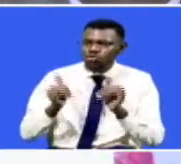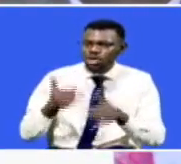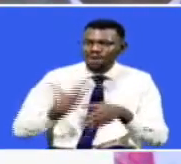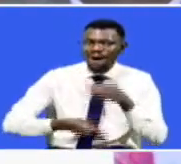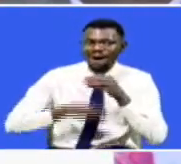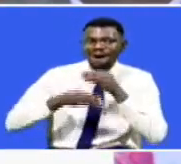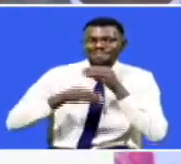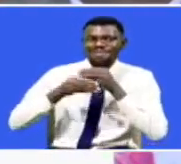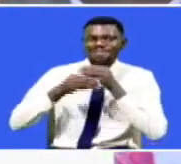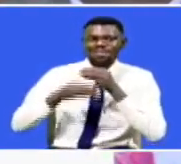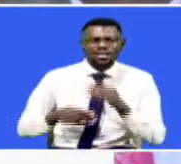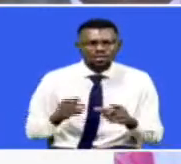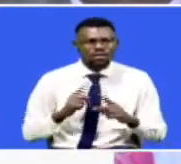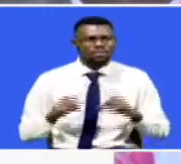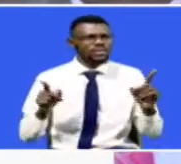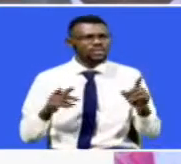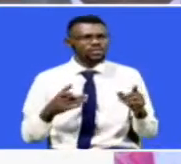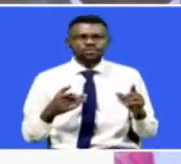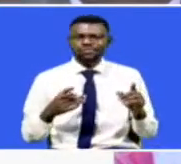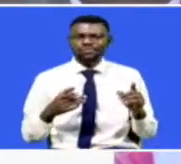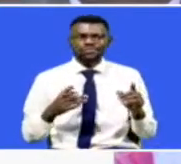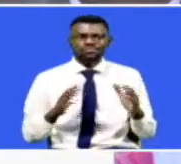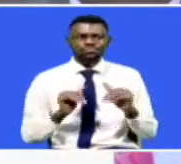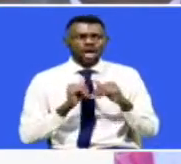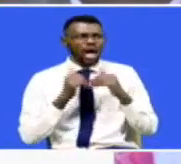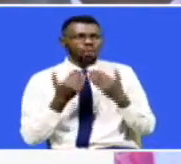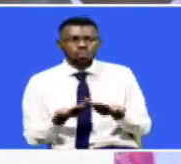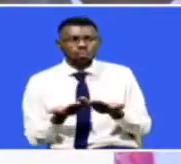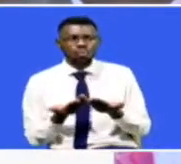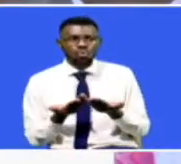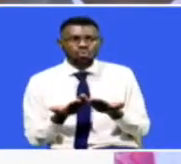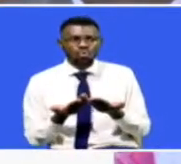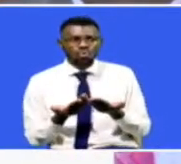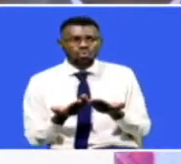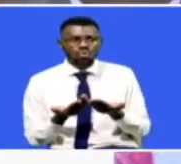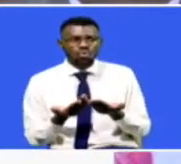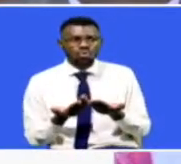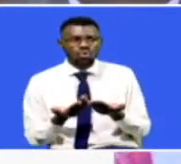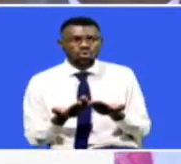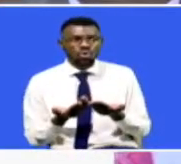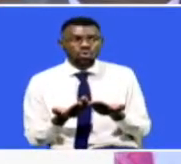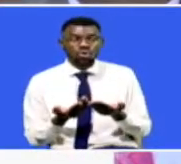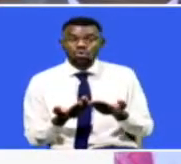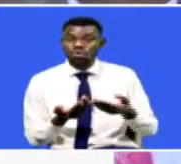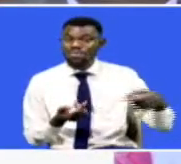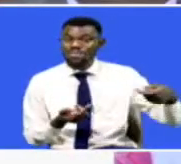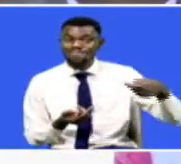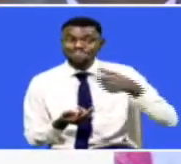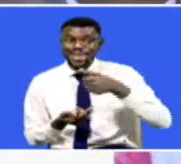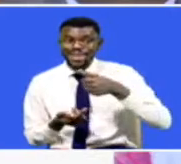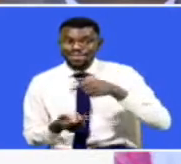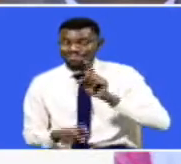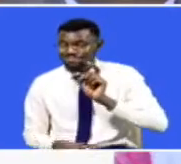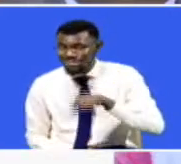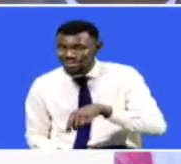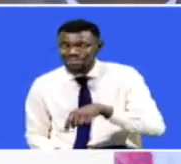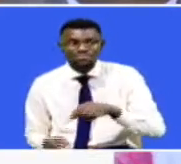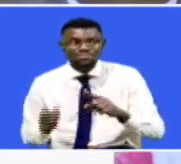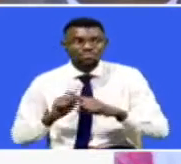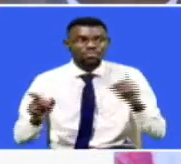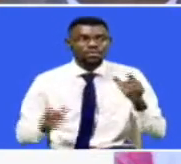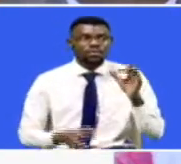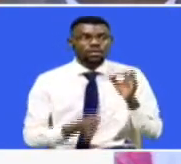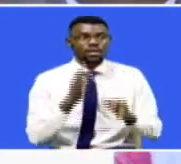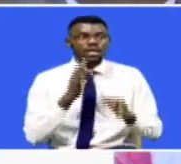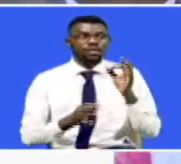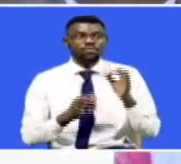Ukiongeza hao watu wanamaanisha lazima wafanye nini? Walipwe. Mimi nikipata mtu wako